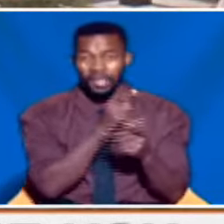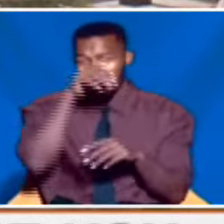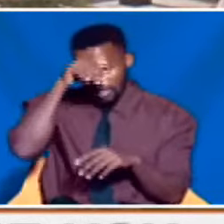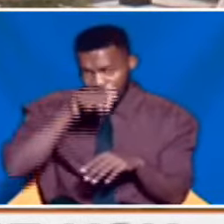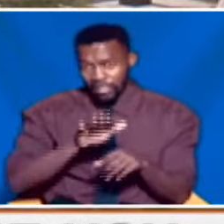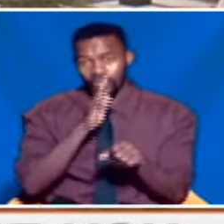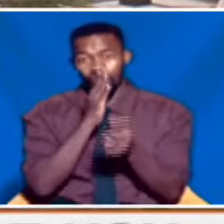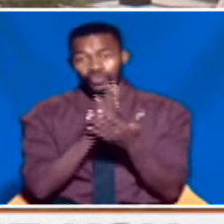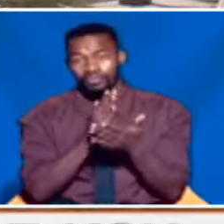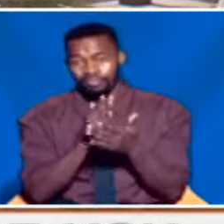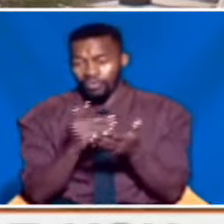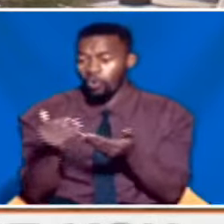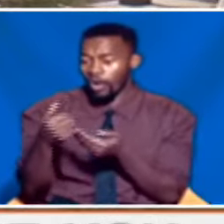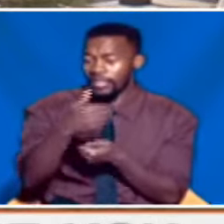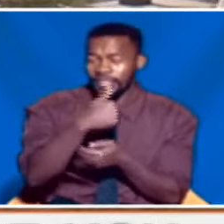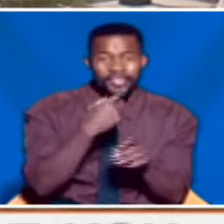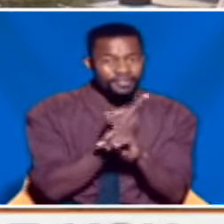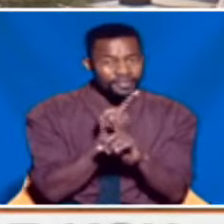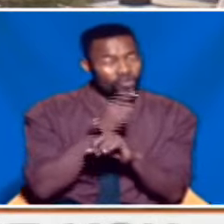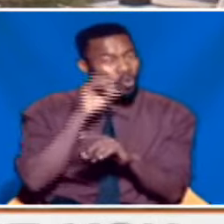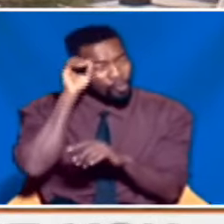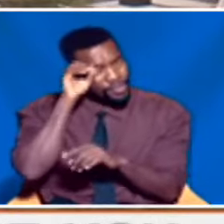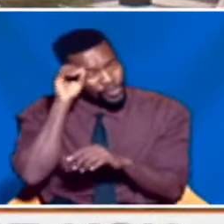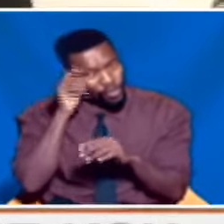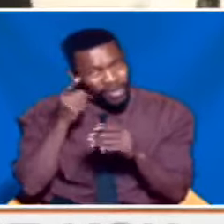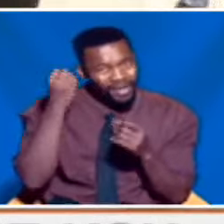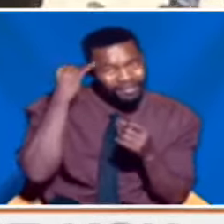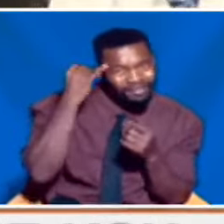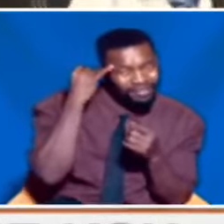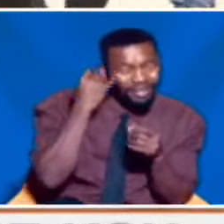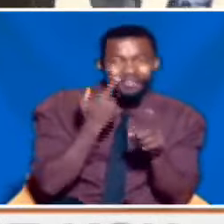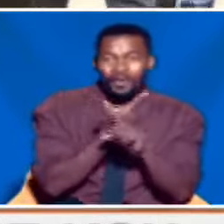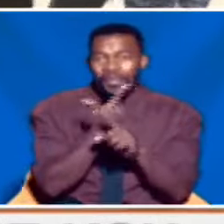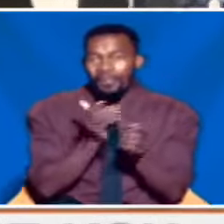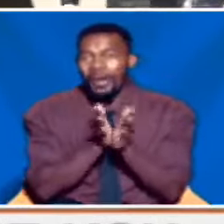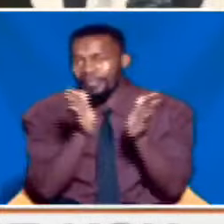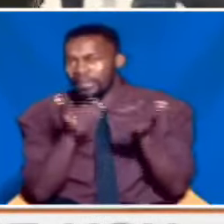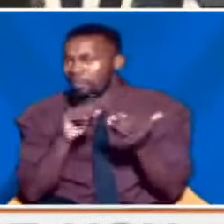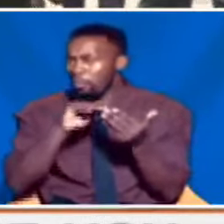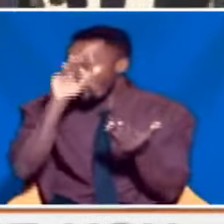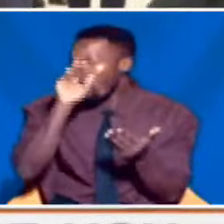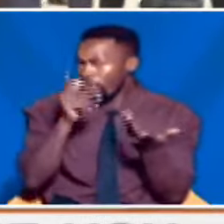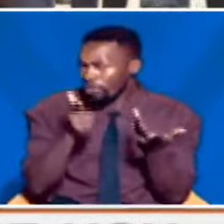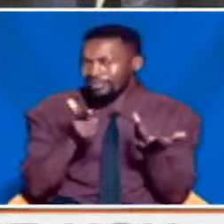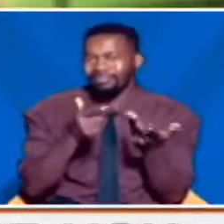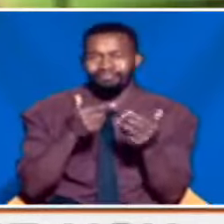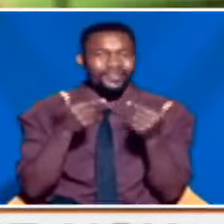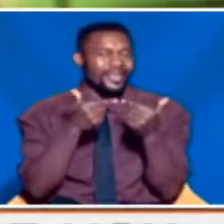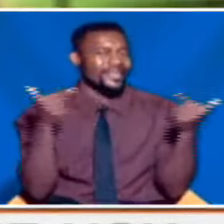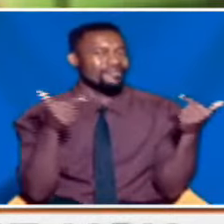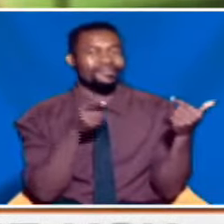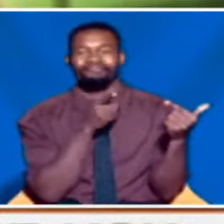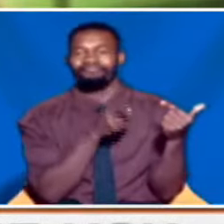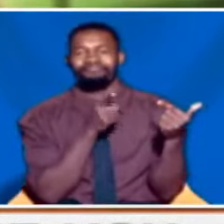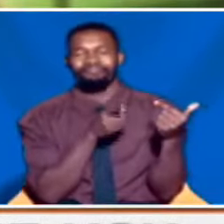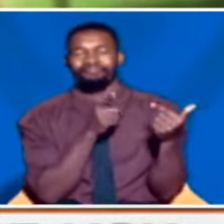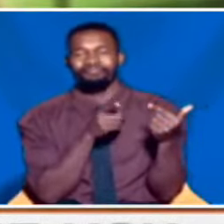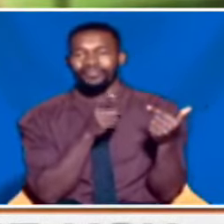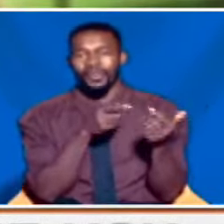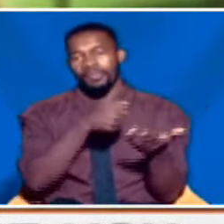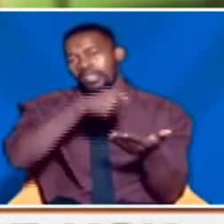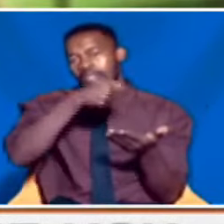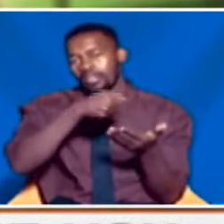collecting views from Kenyans and experts on the bill, with a majority of Kenyans opposing it. 12 months